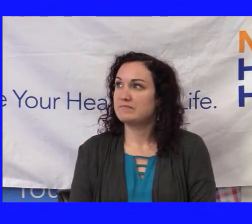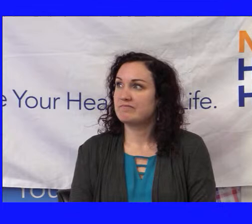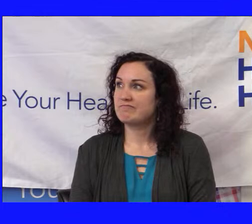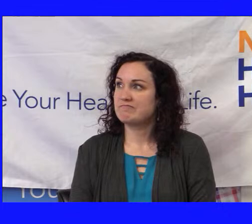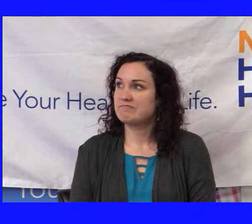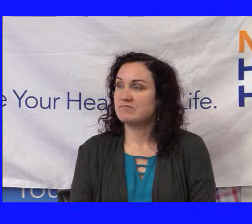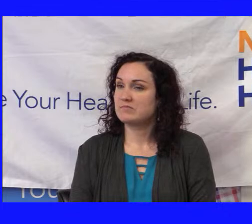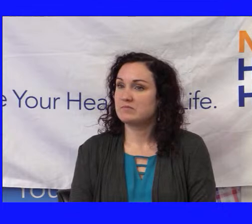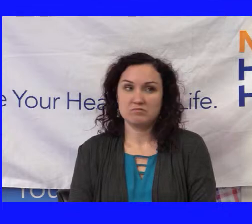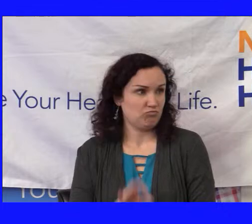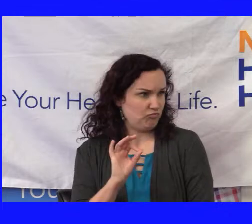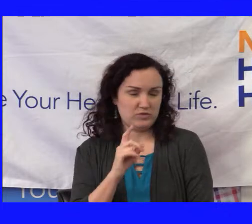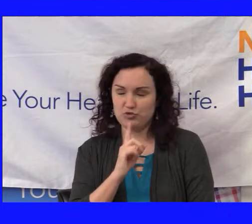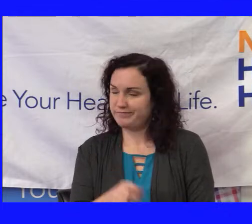meeting. Thank you. Okay.